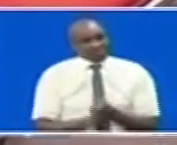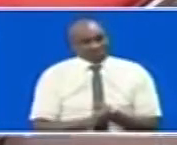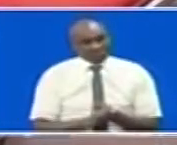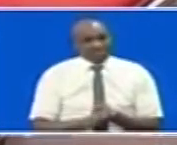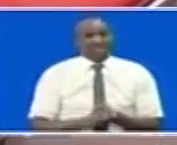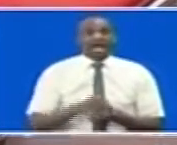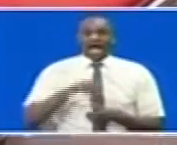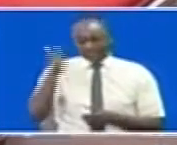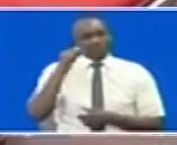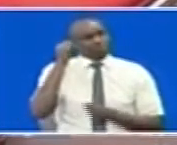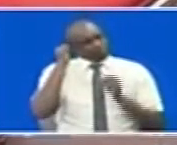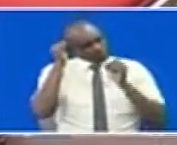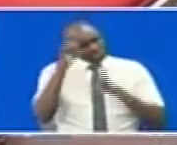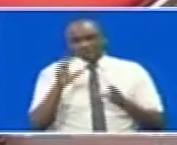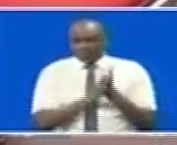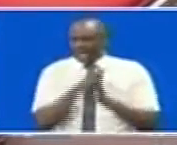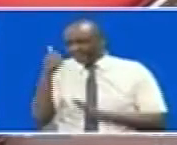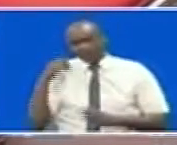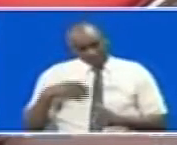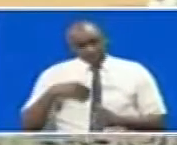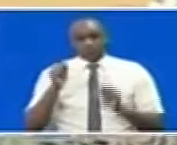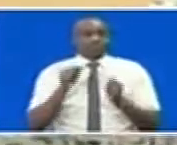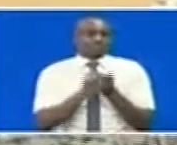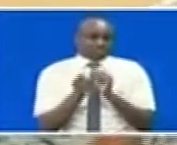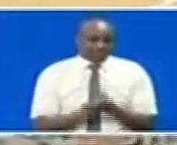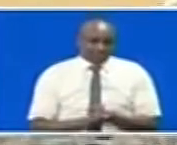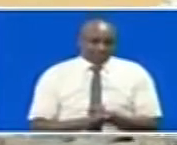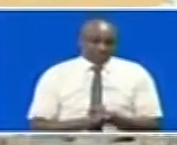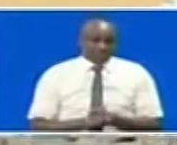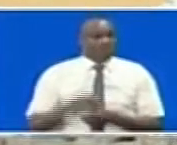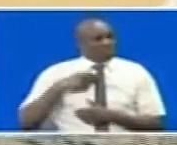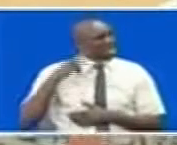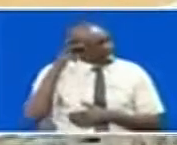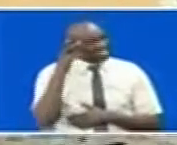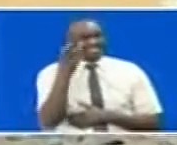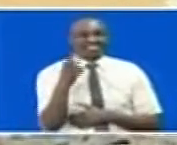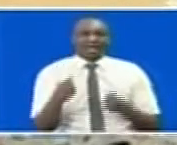among politicians, and it is not due to change. We have had these cases,